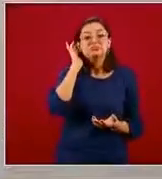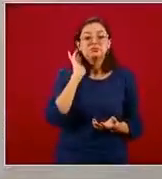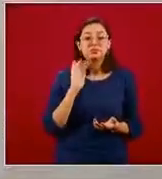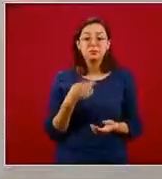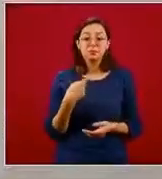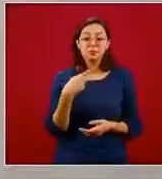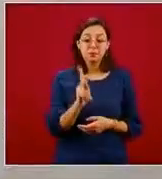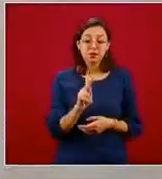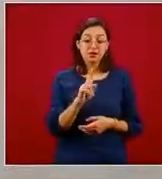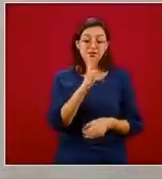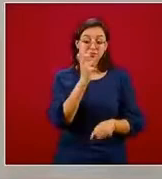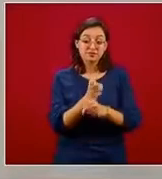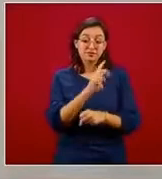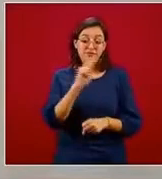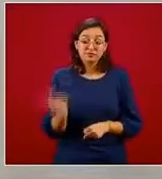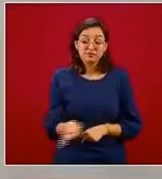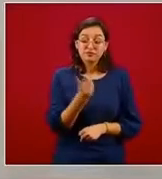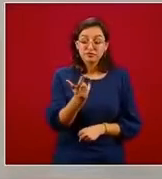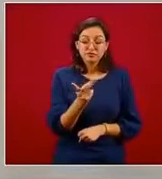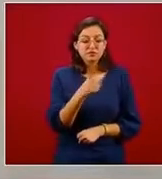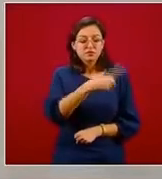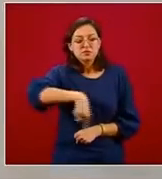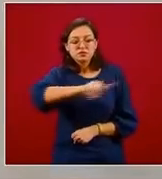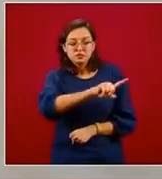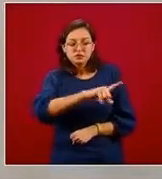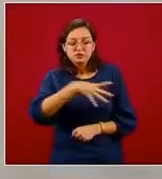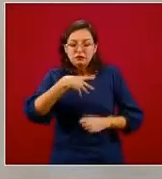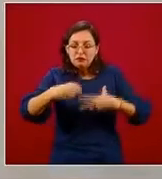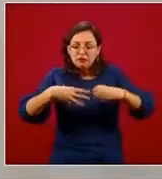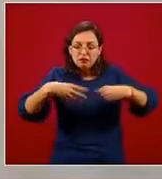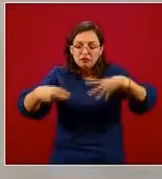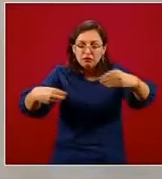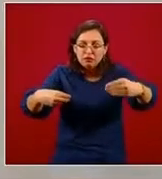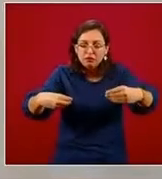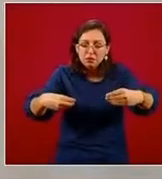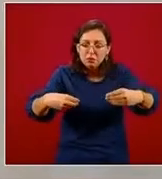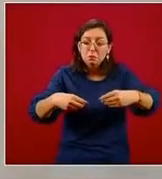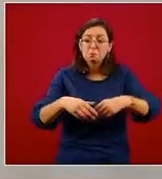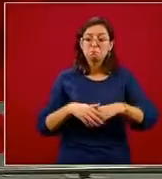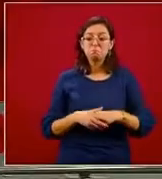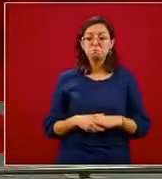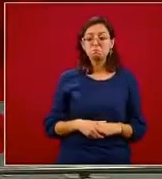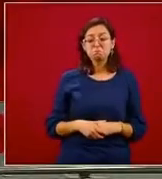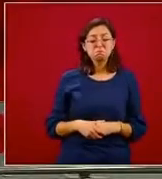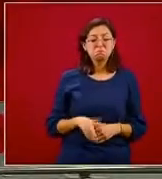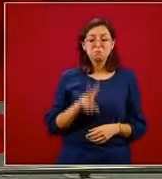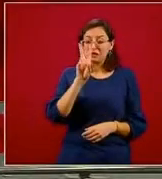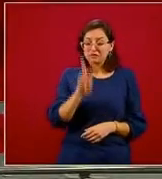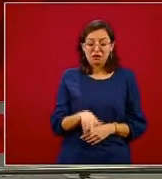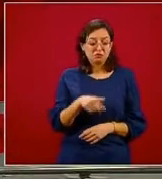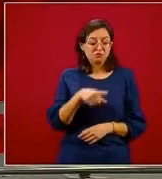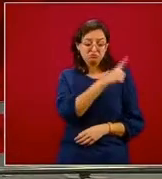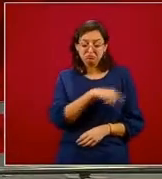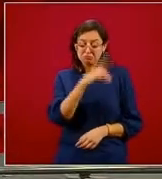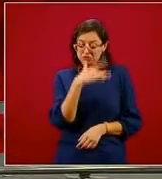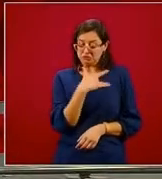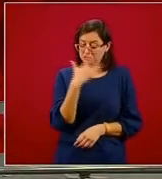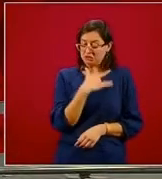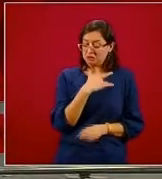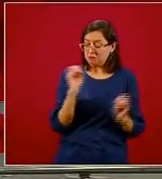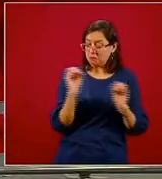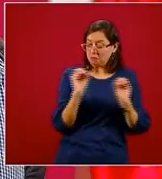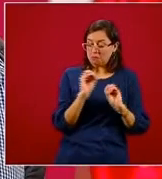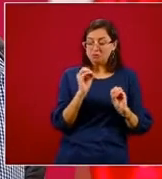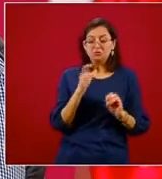But if we relate that to the second part of your question, well, can those people transmit the virus?